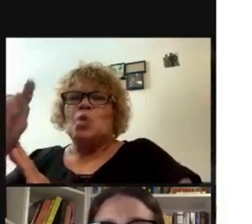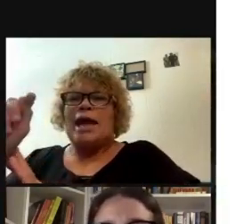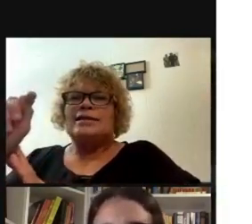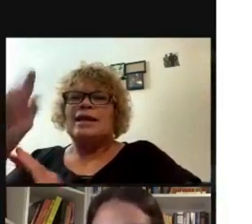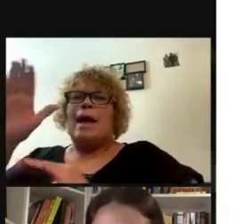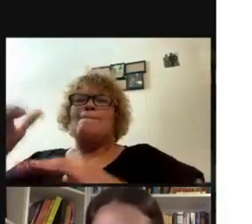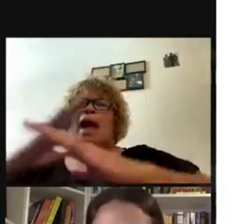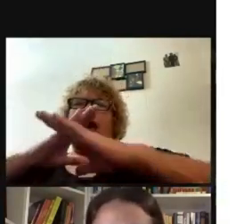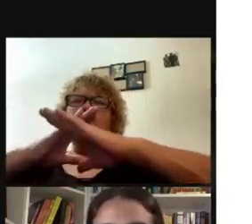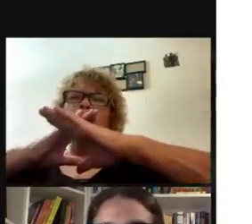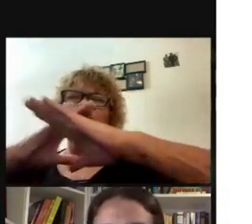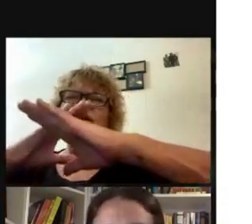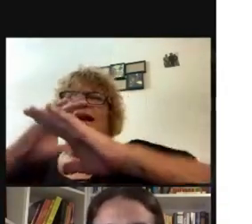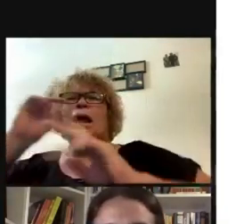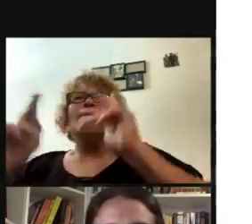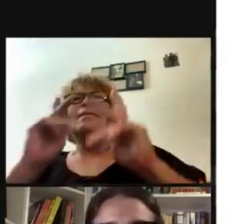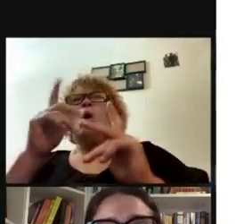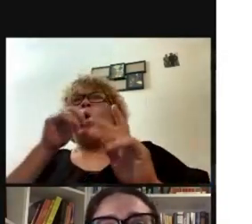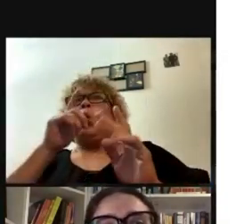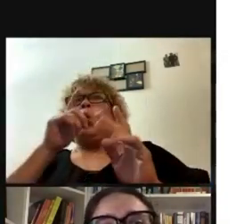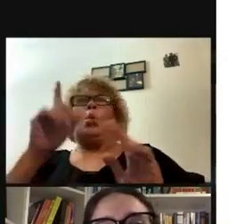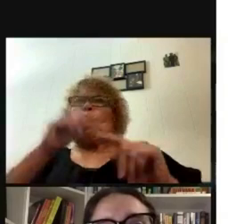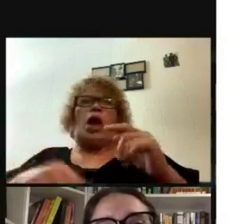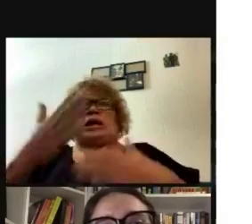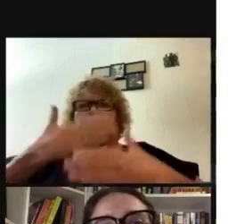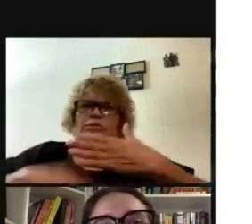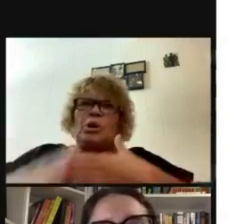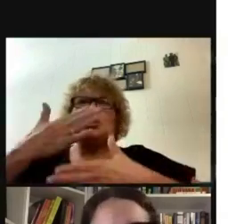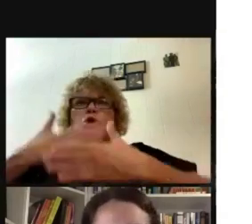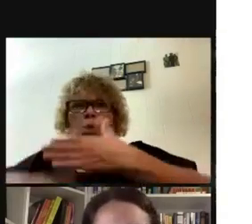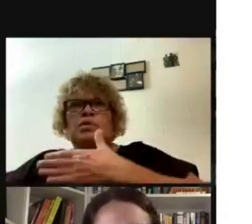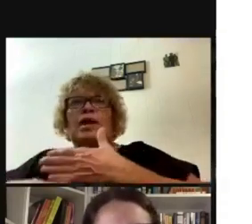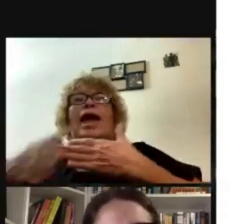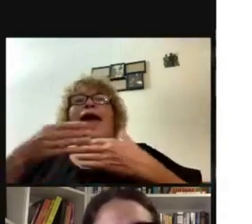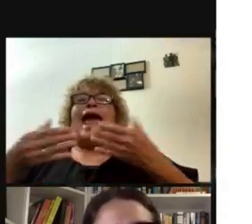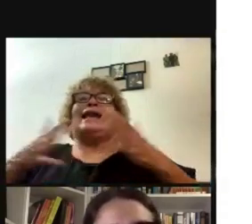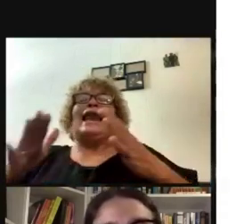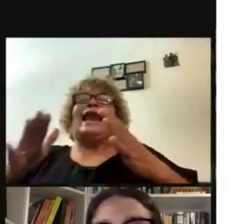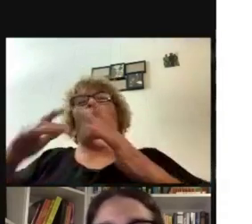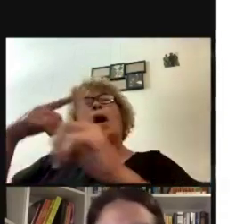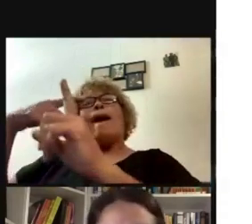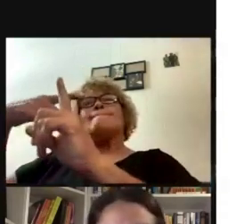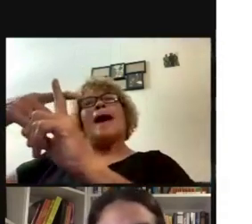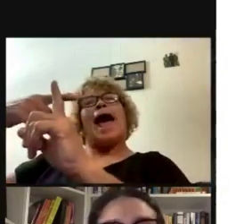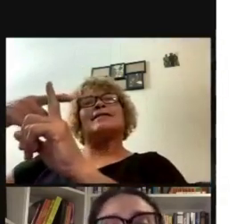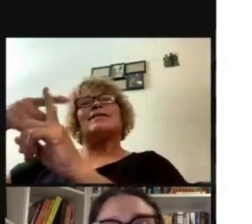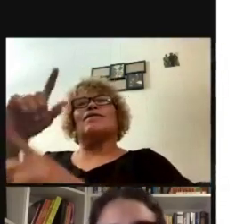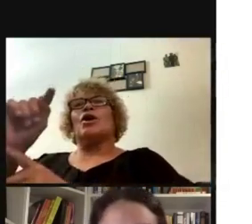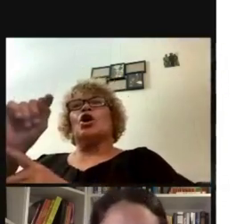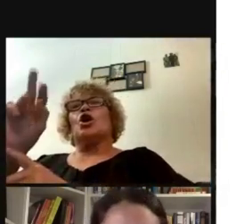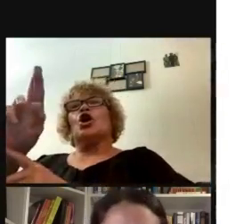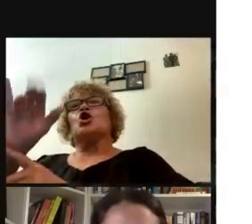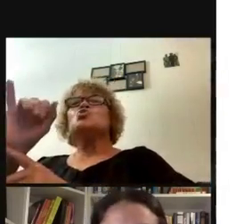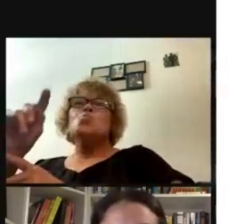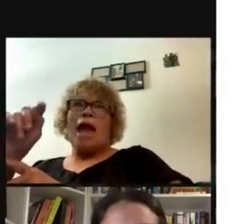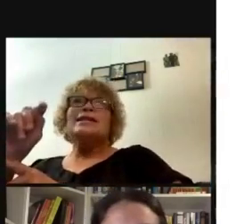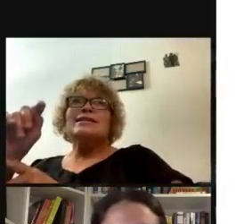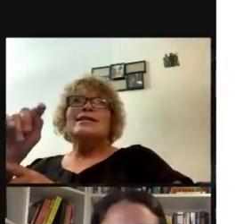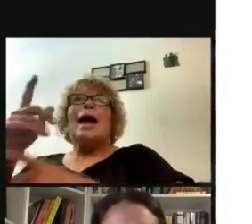preventing people who were defective from reproducing, and allow positive traits to proliferate by